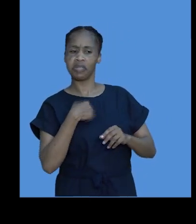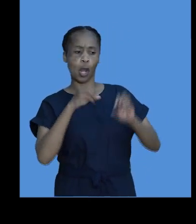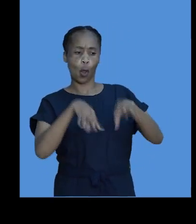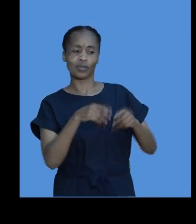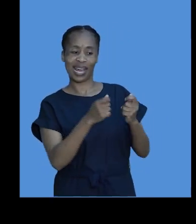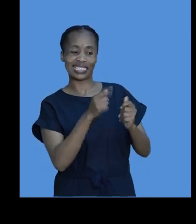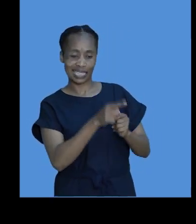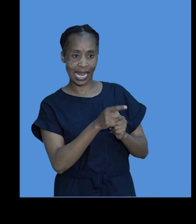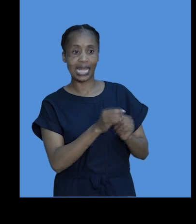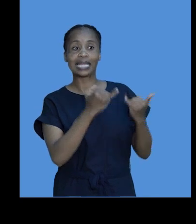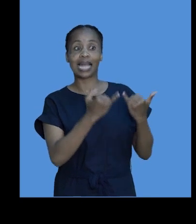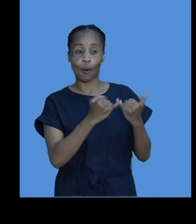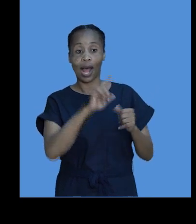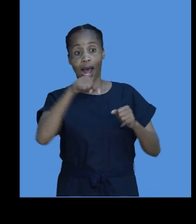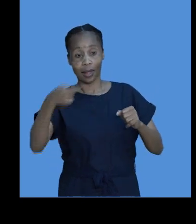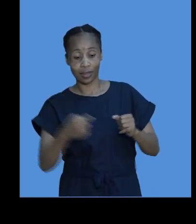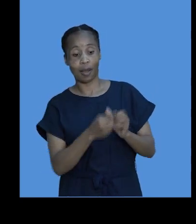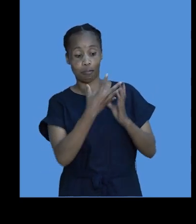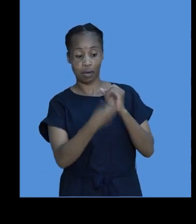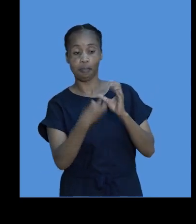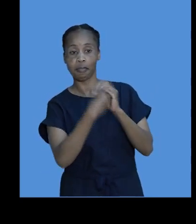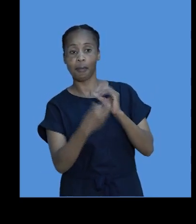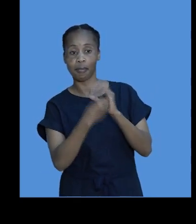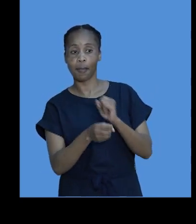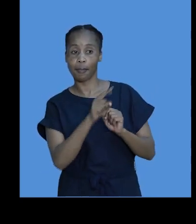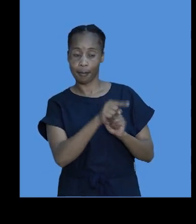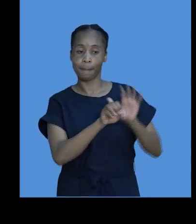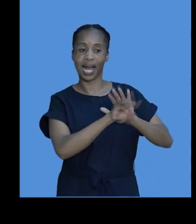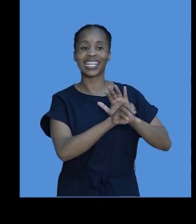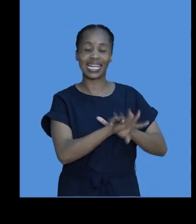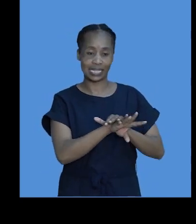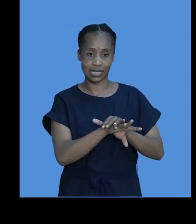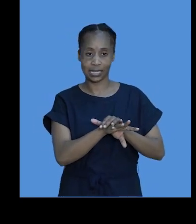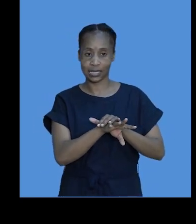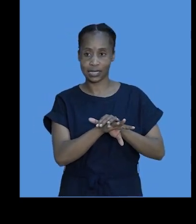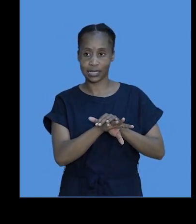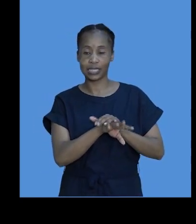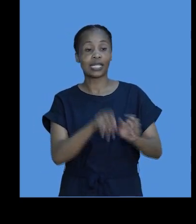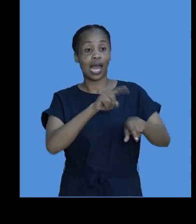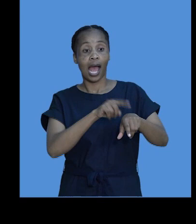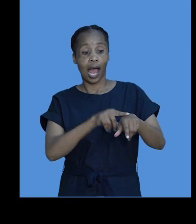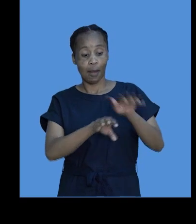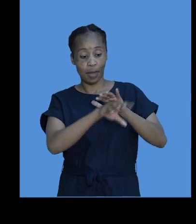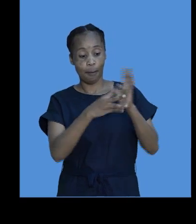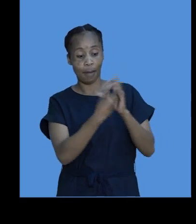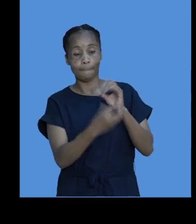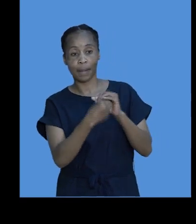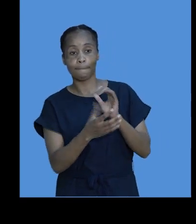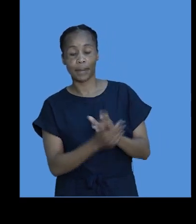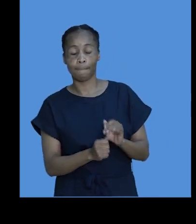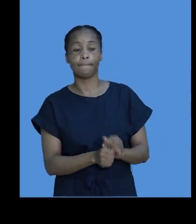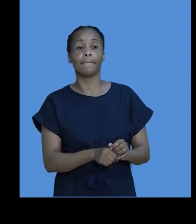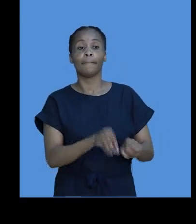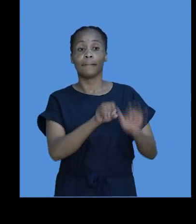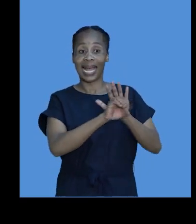to exit the market. They are going to be demotivated by the losses that they are experiencing. So they are going to exit the market.